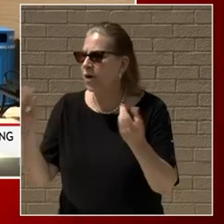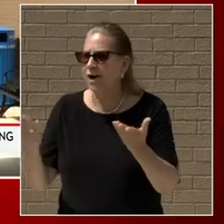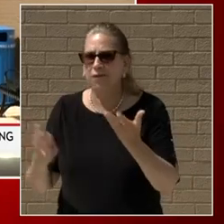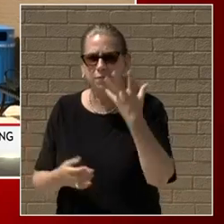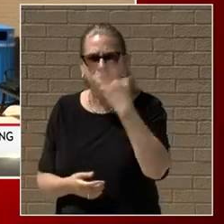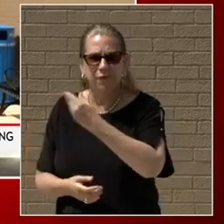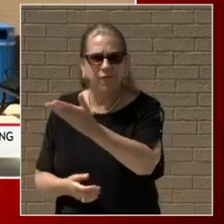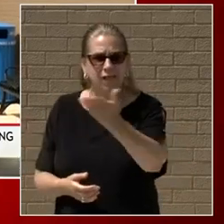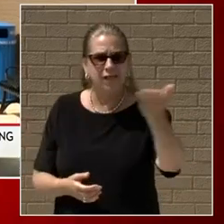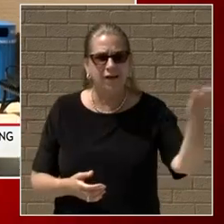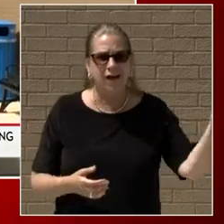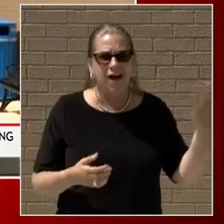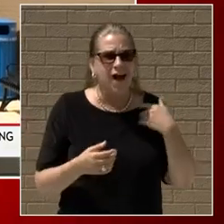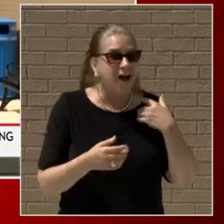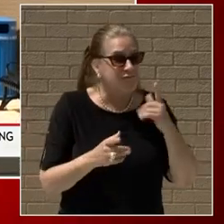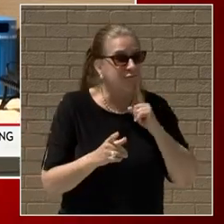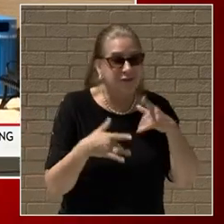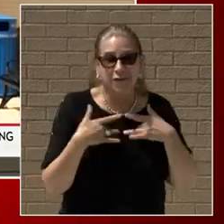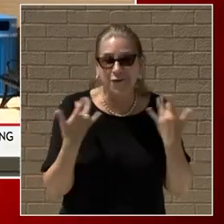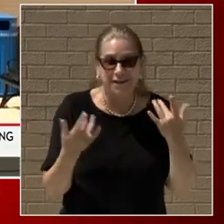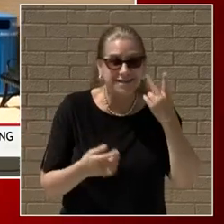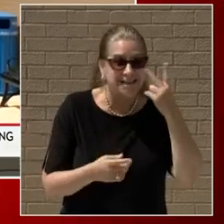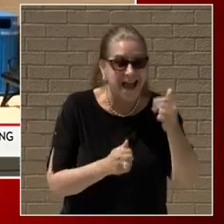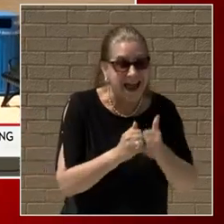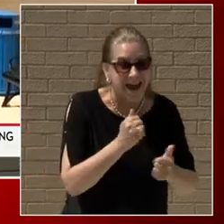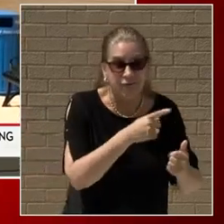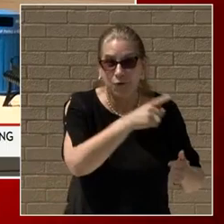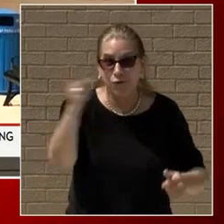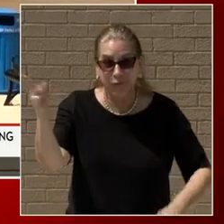it's wonderful to see everybody vaccinated.